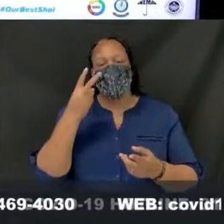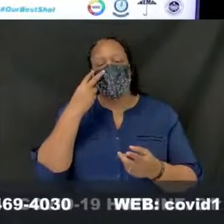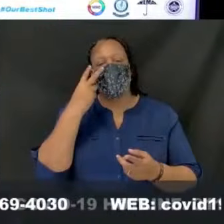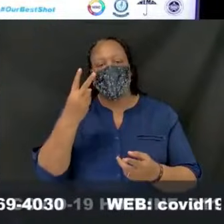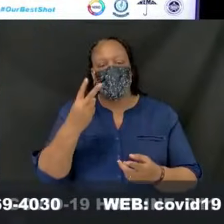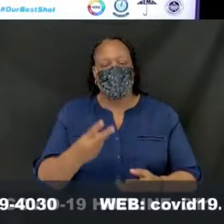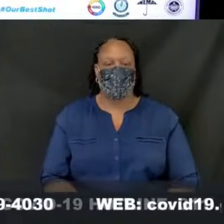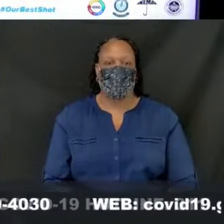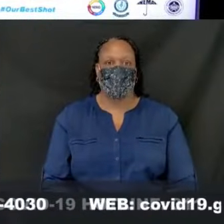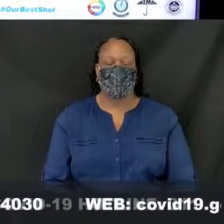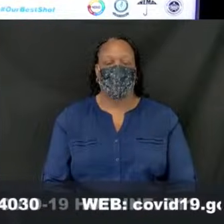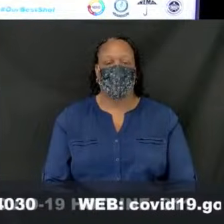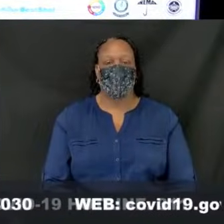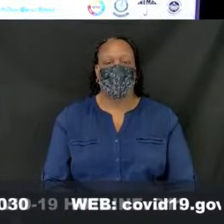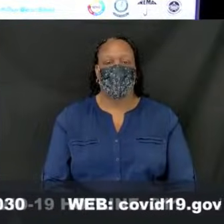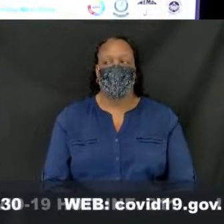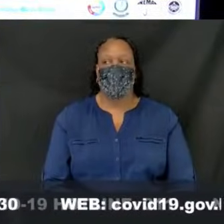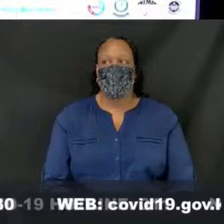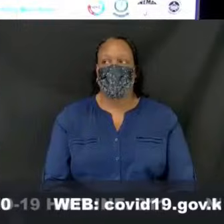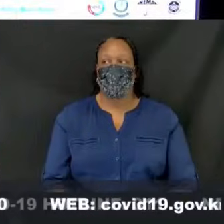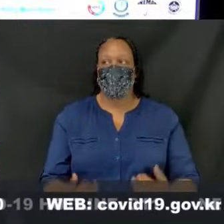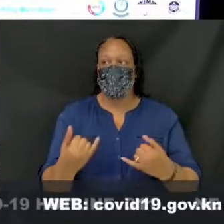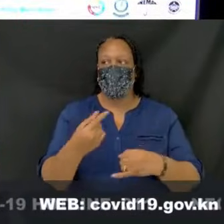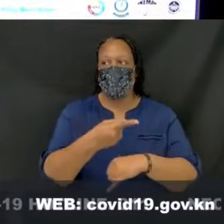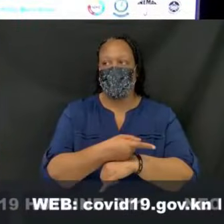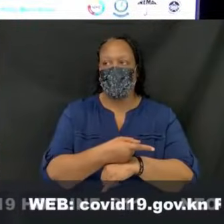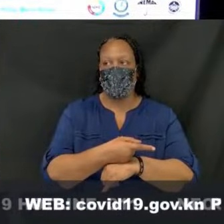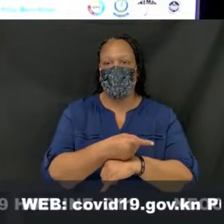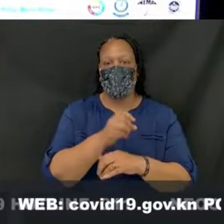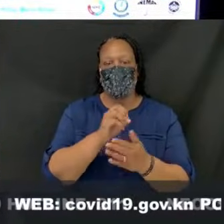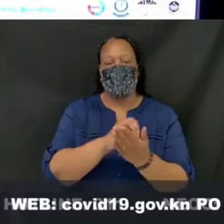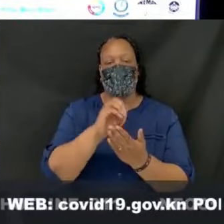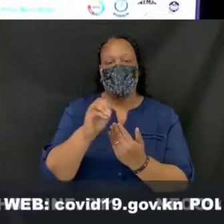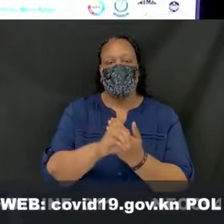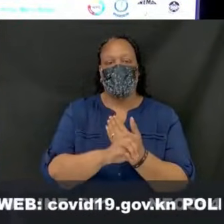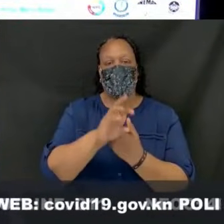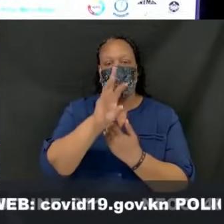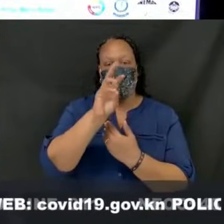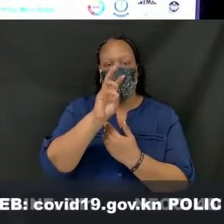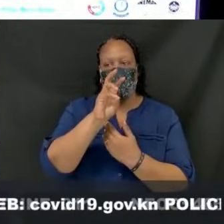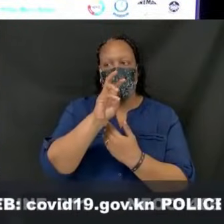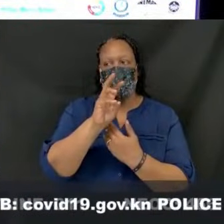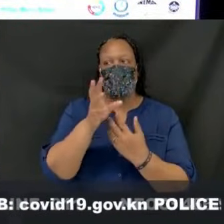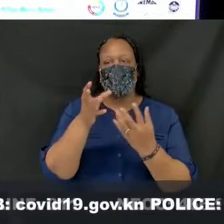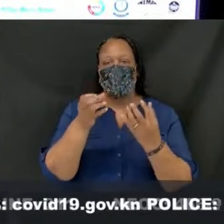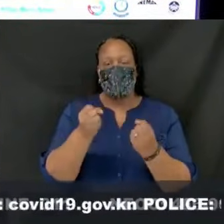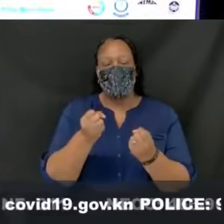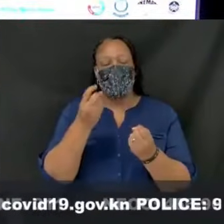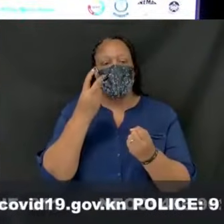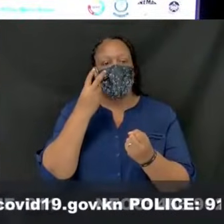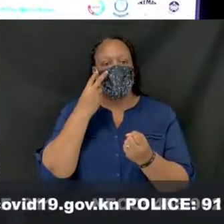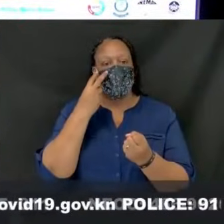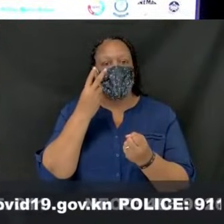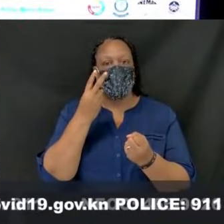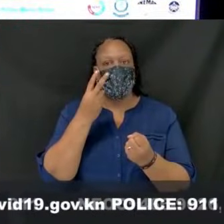briefing. Today, October the 6th, I wish to bring a number of